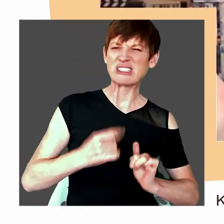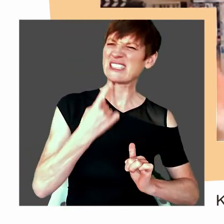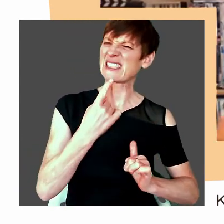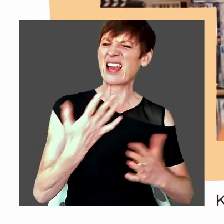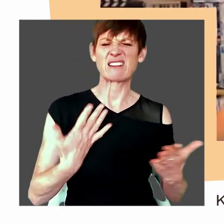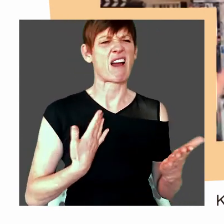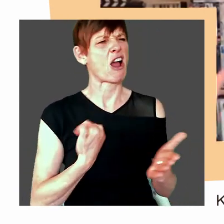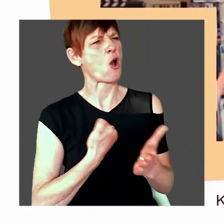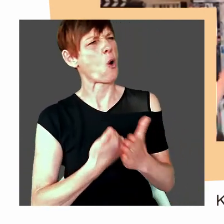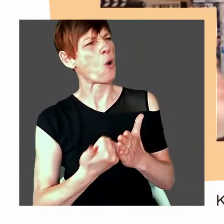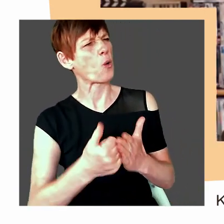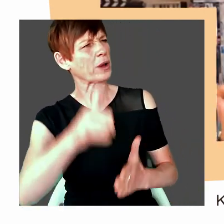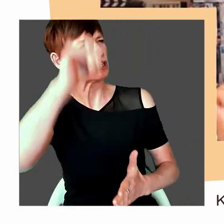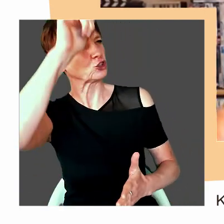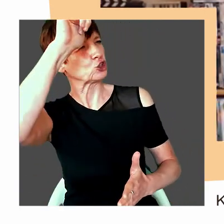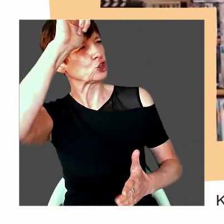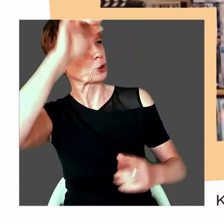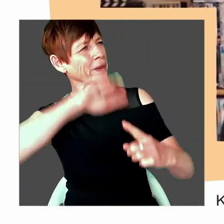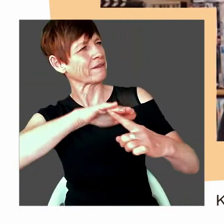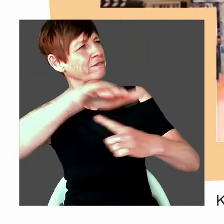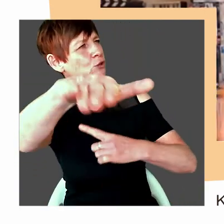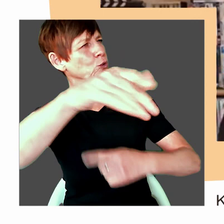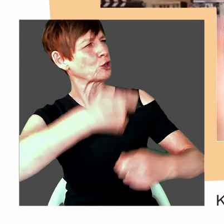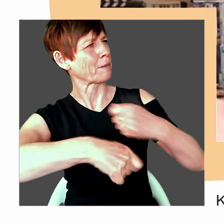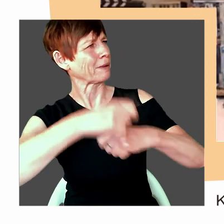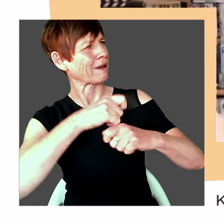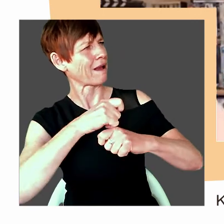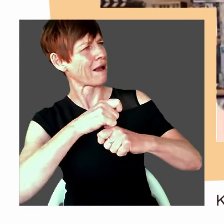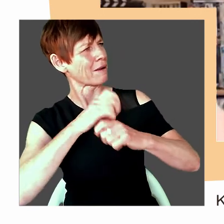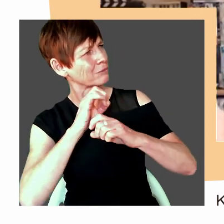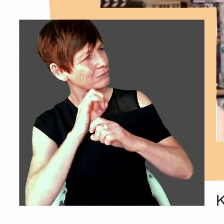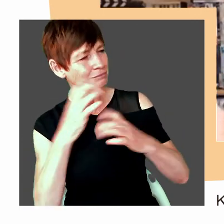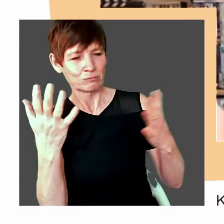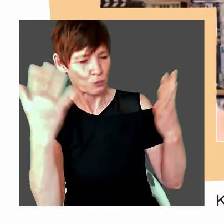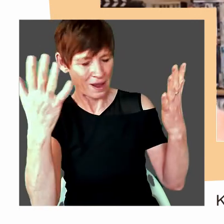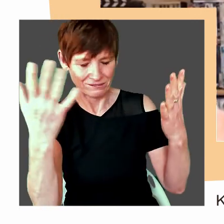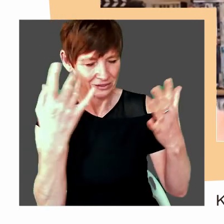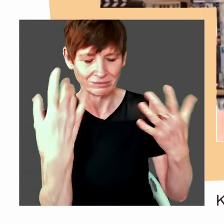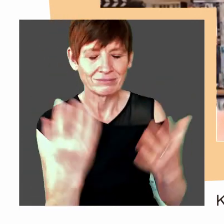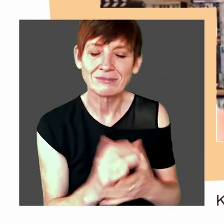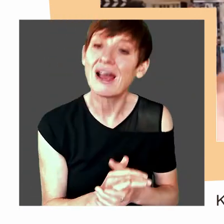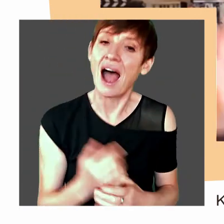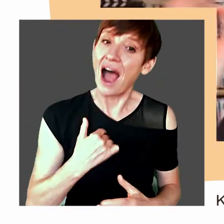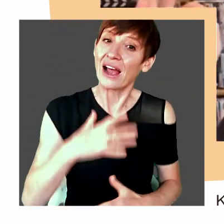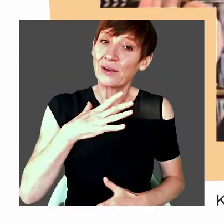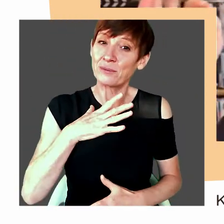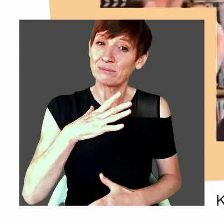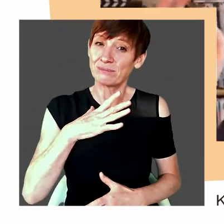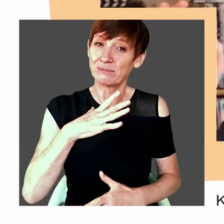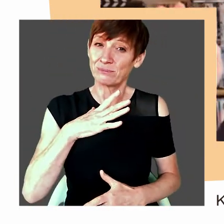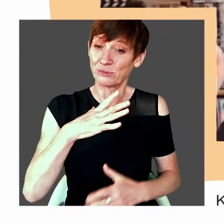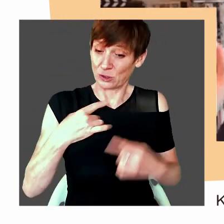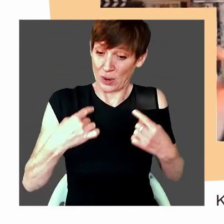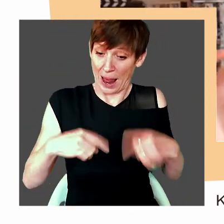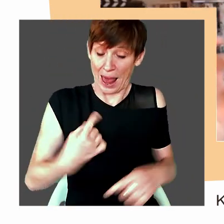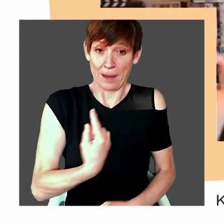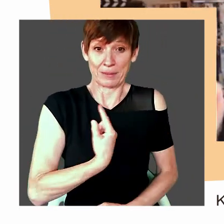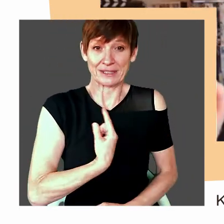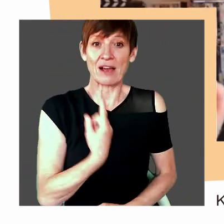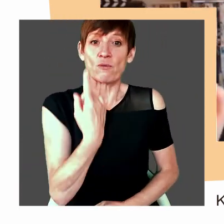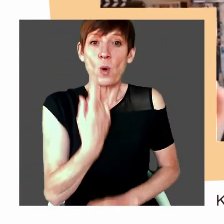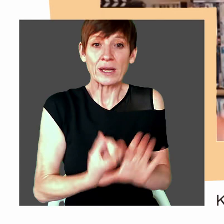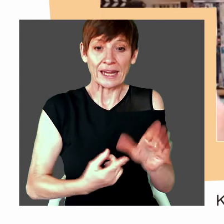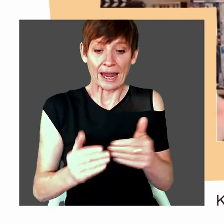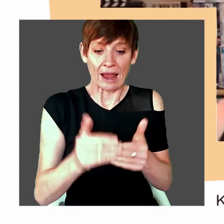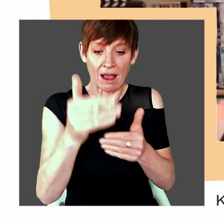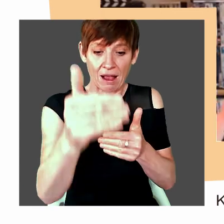was gonna be like destined for something. And I was like, I'm just gonna like allow myself to believe that could be me. I'm just gonna like give myself a